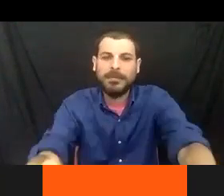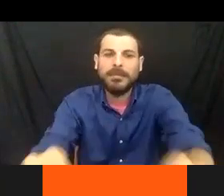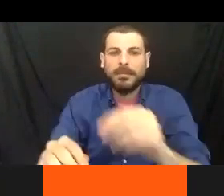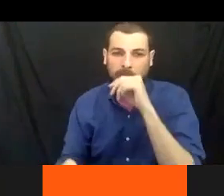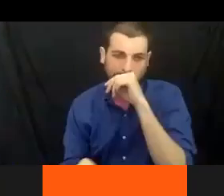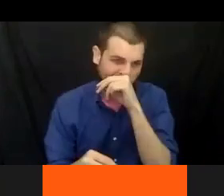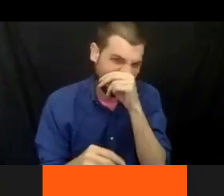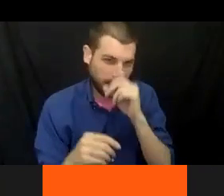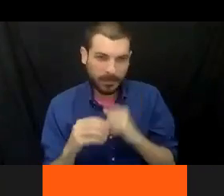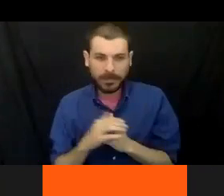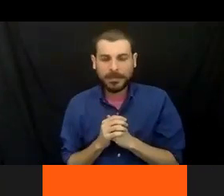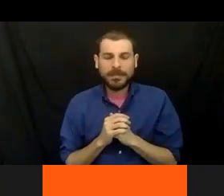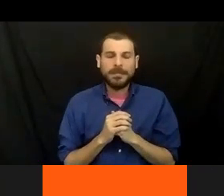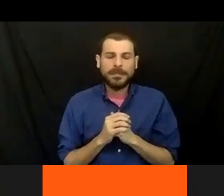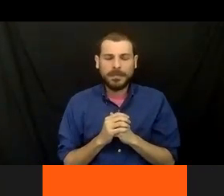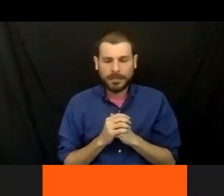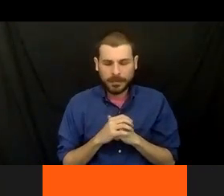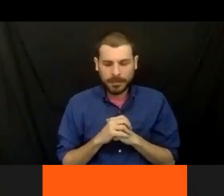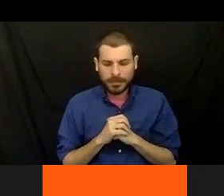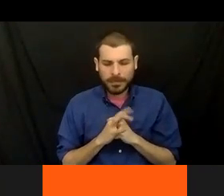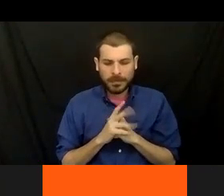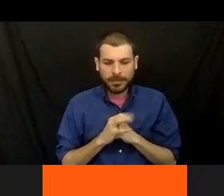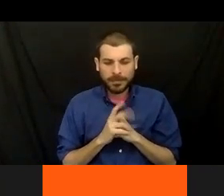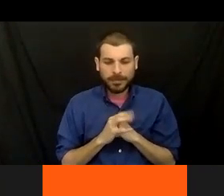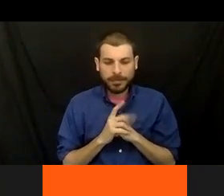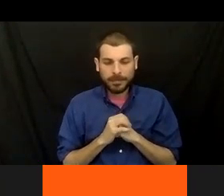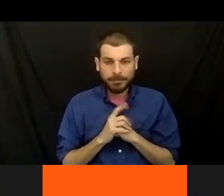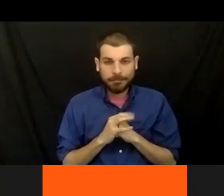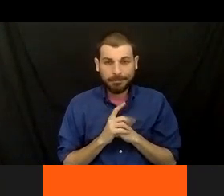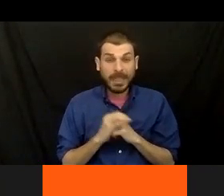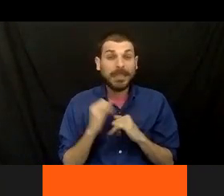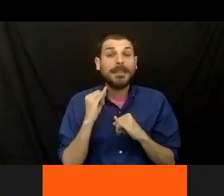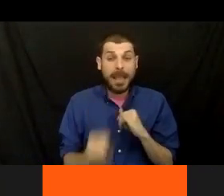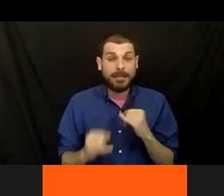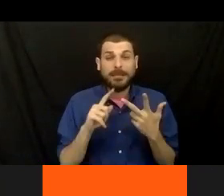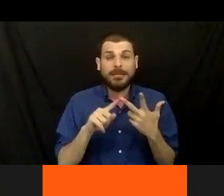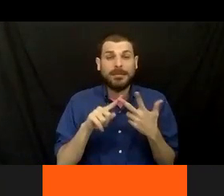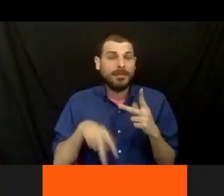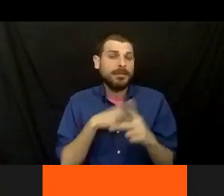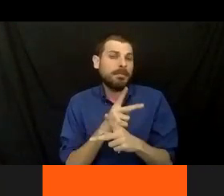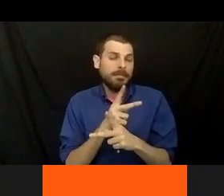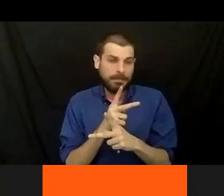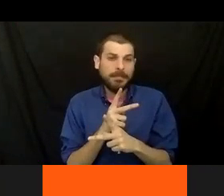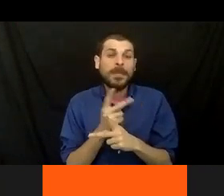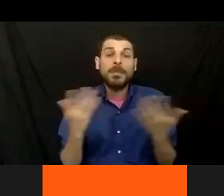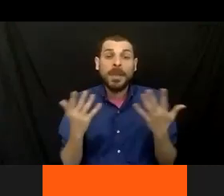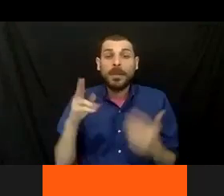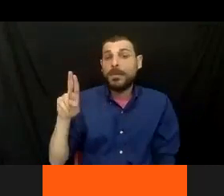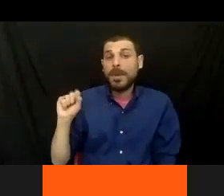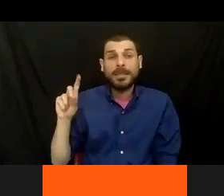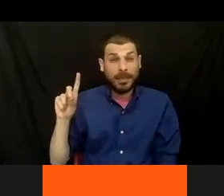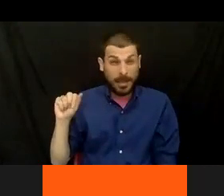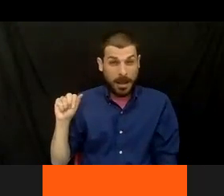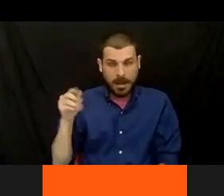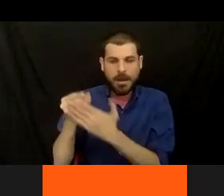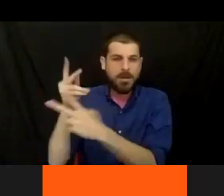the last type of federally backed mortgage loan that I want to talk about is the USDA loan or